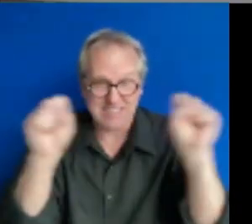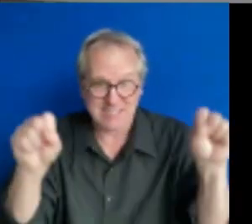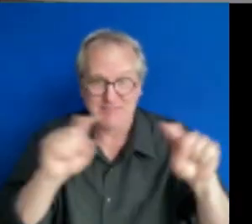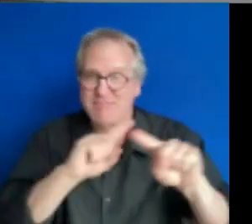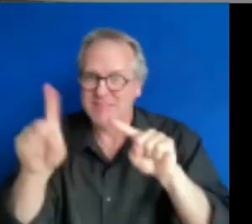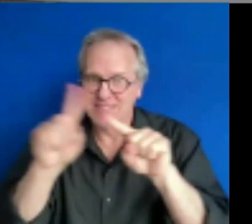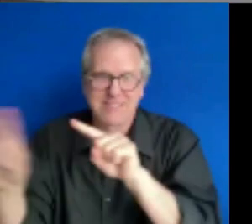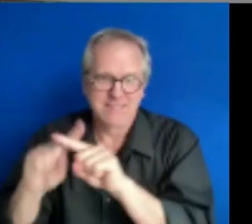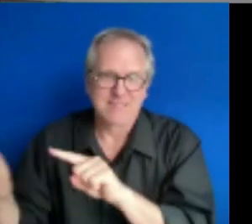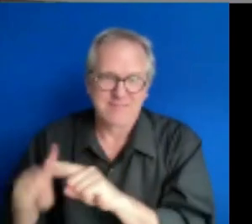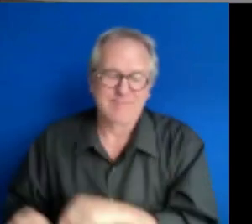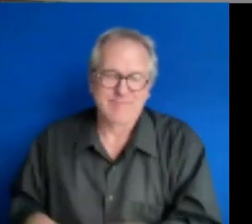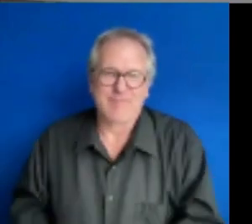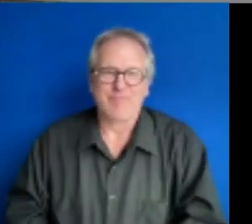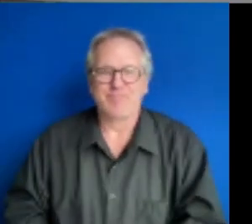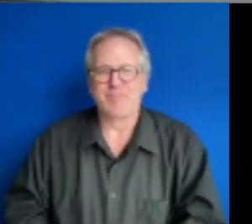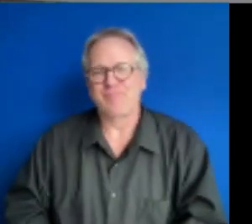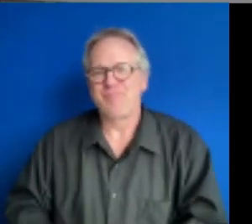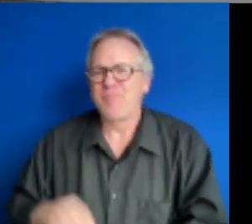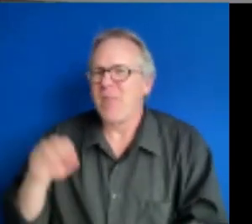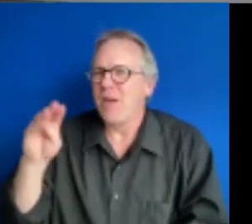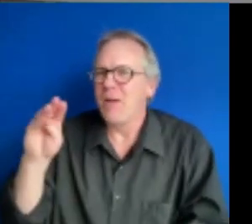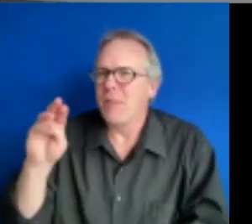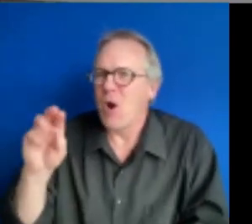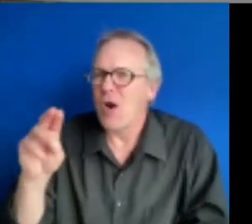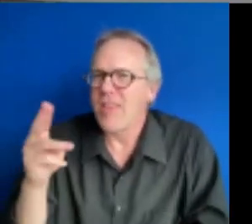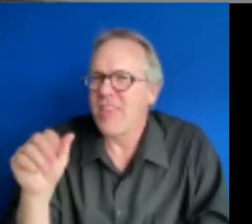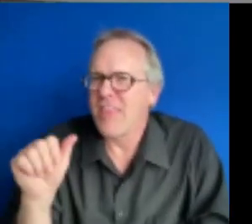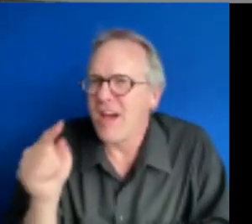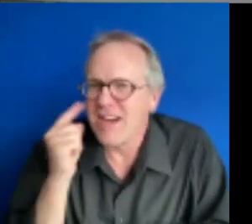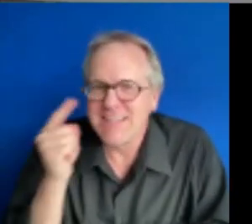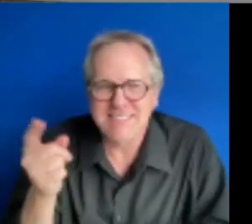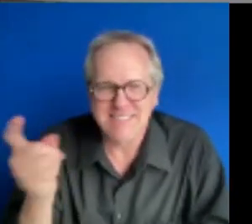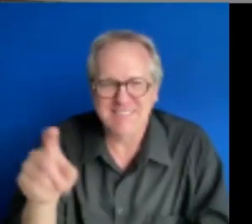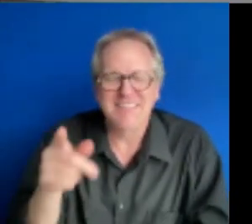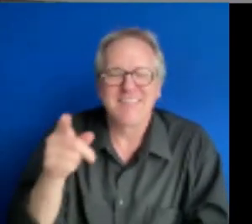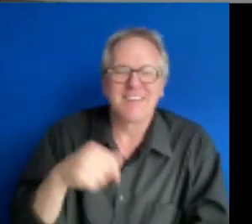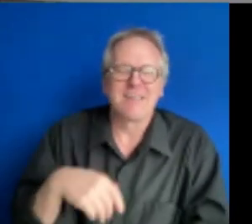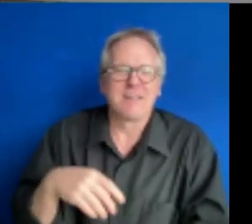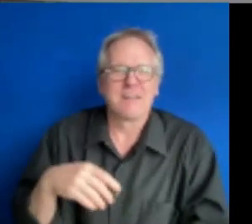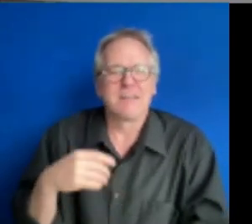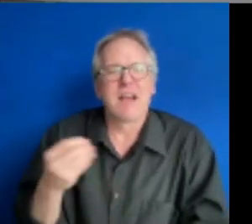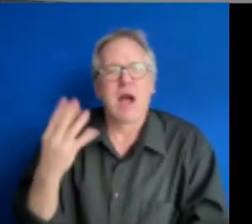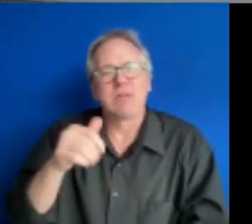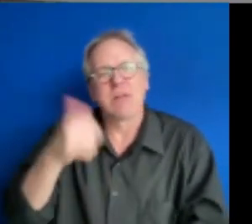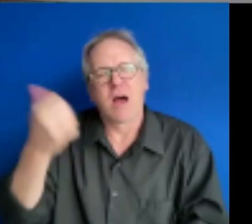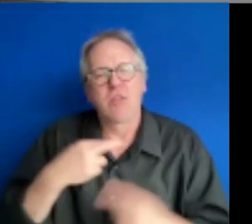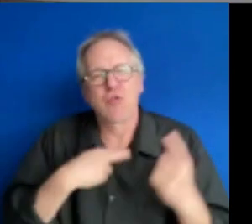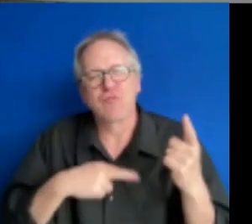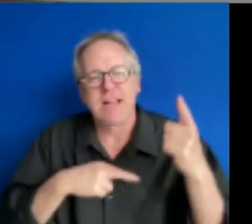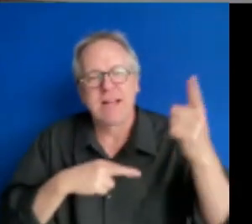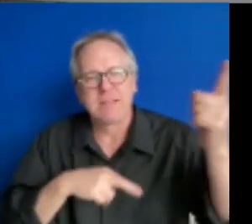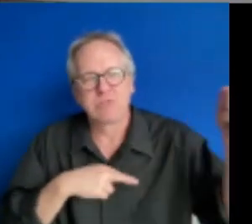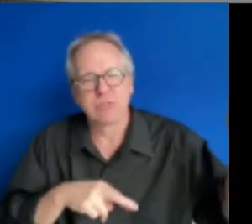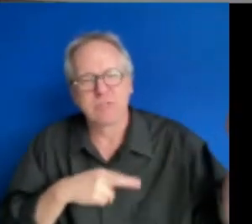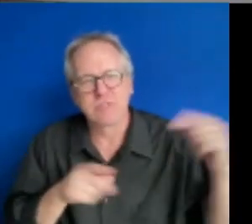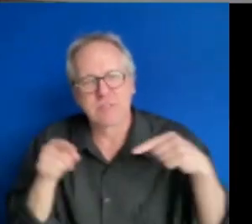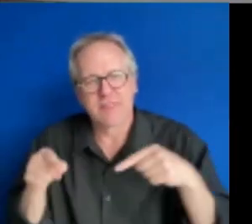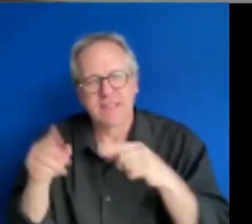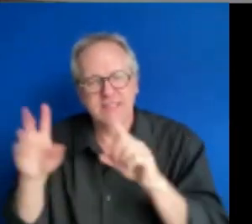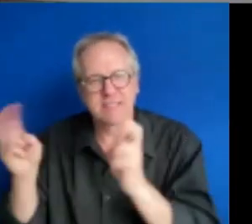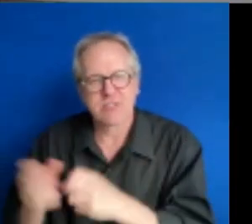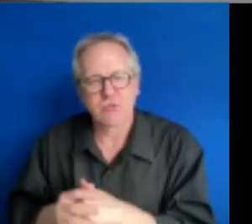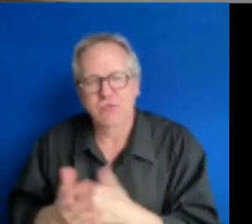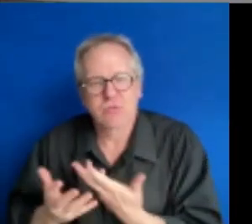Let's see, there's another question from Martha. Let's see, I was wondering how much other religions address these issues.